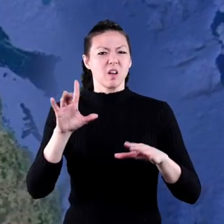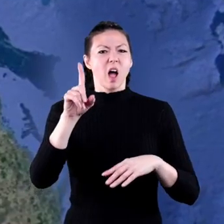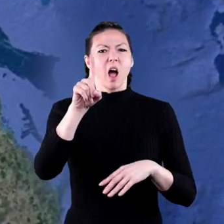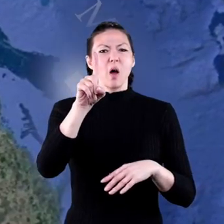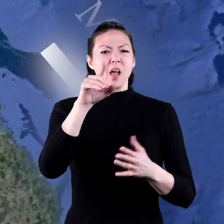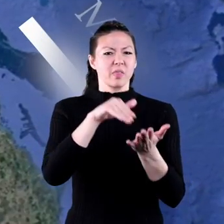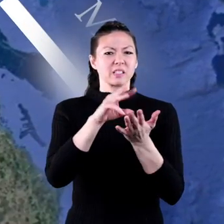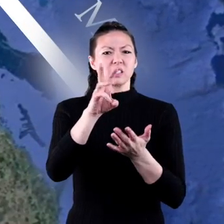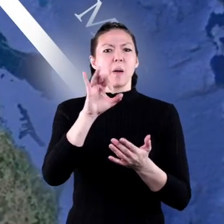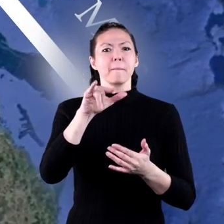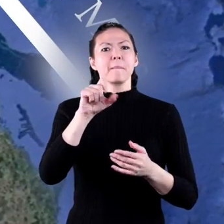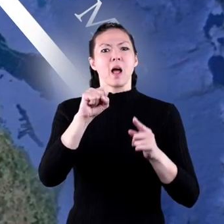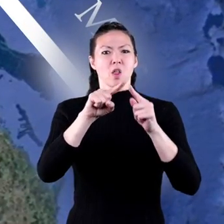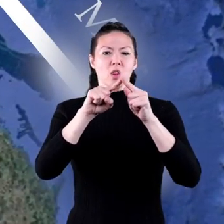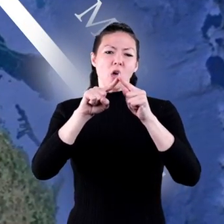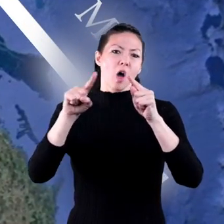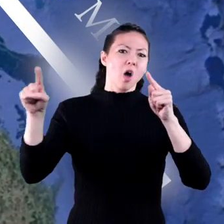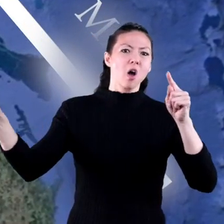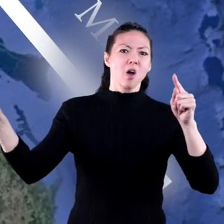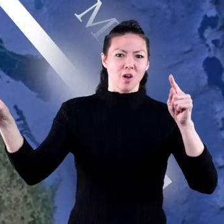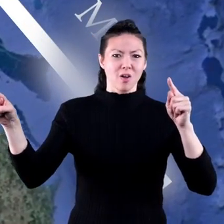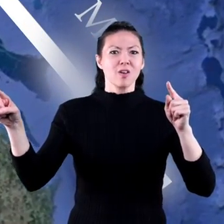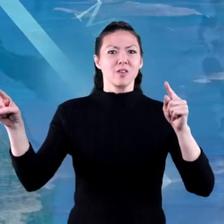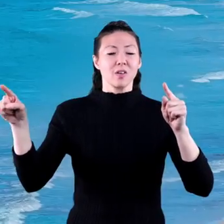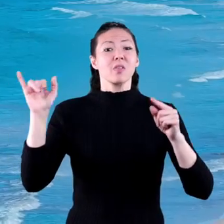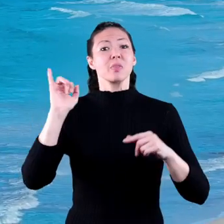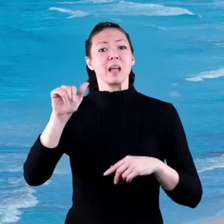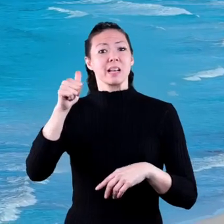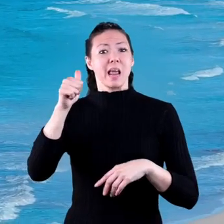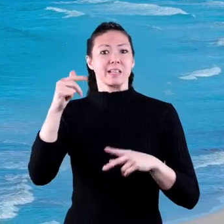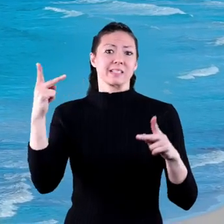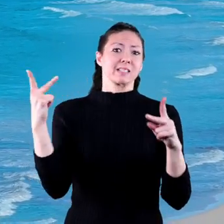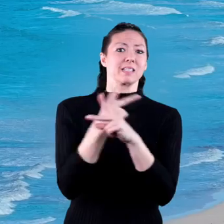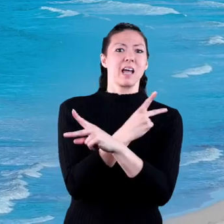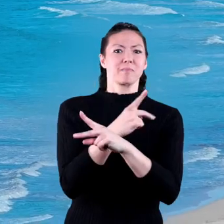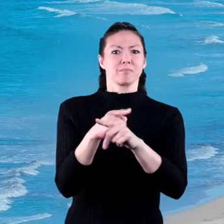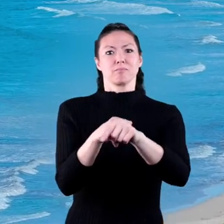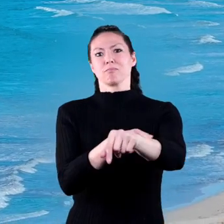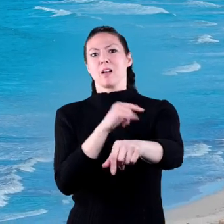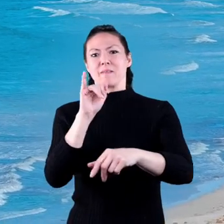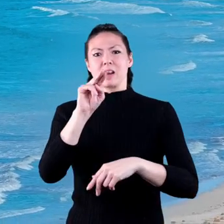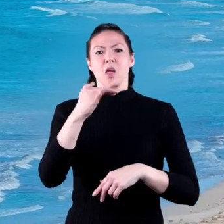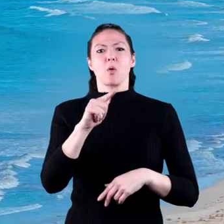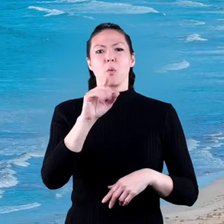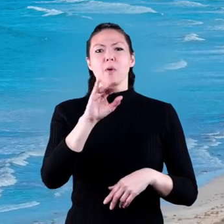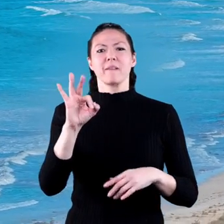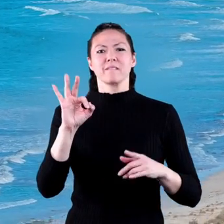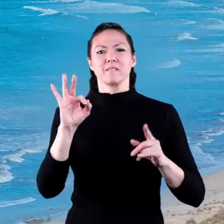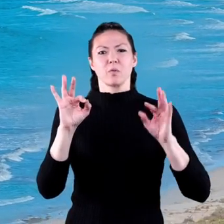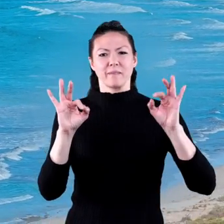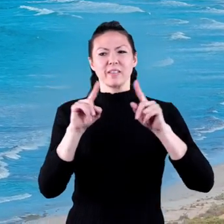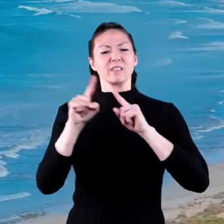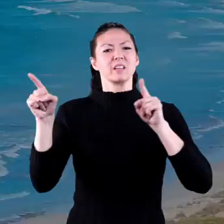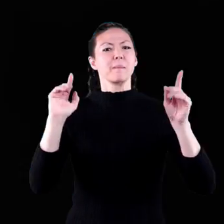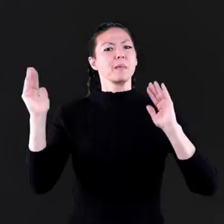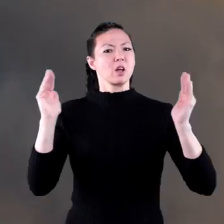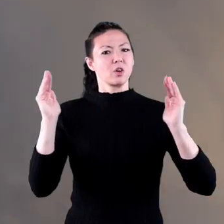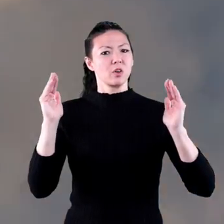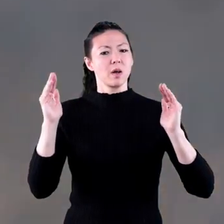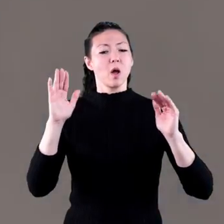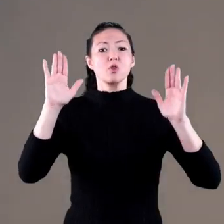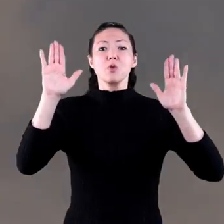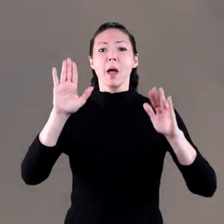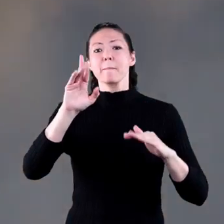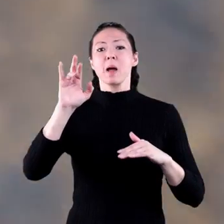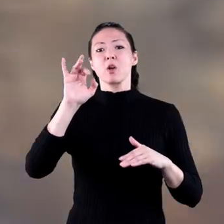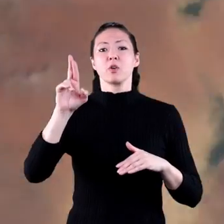more than 1,600 miles long. That's 10 times the length of the Ningaloo Reef. The Great